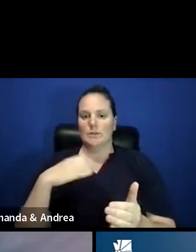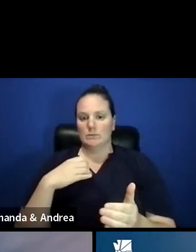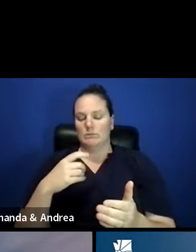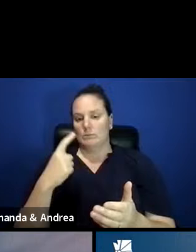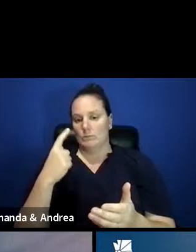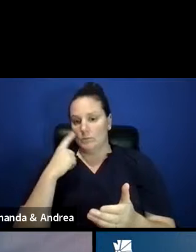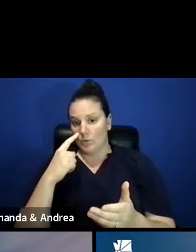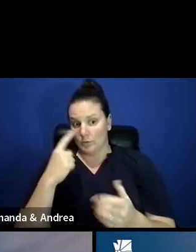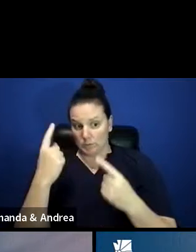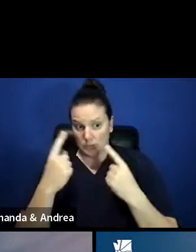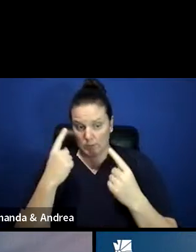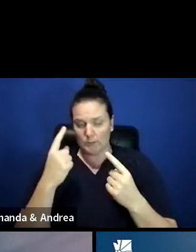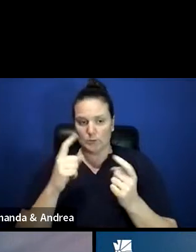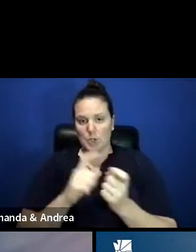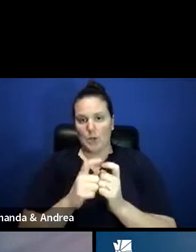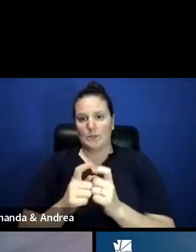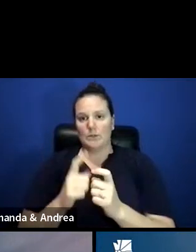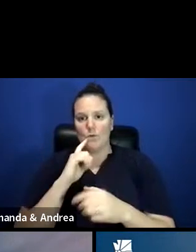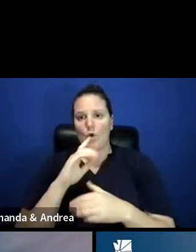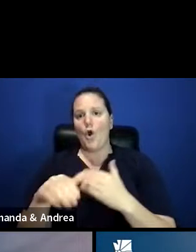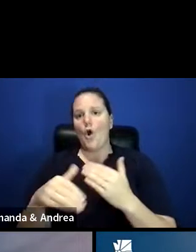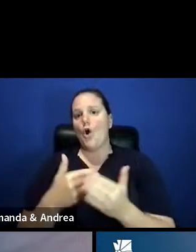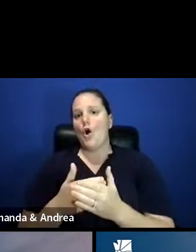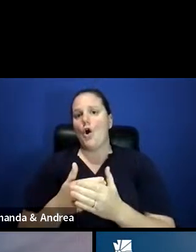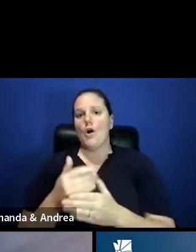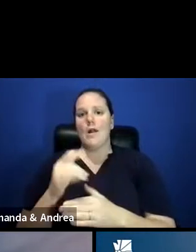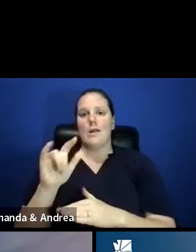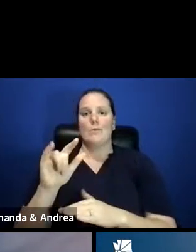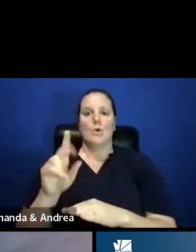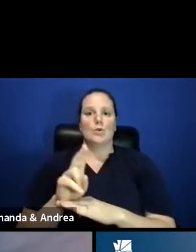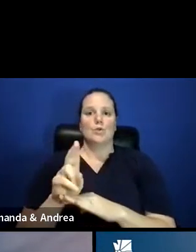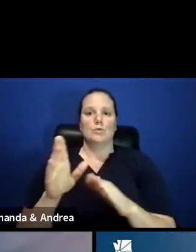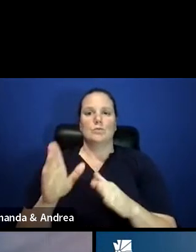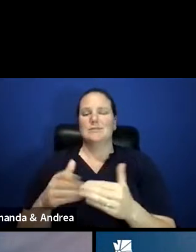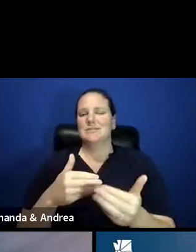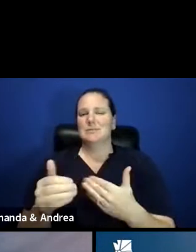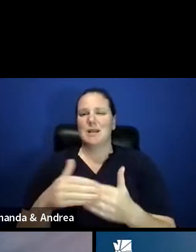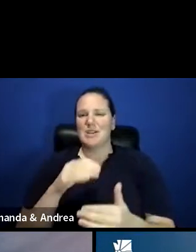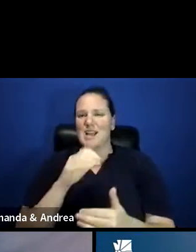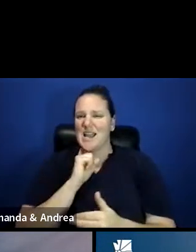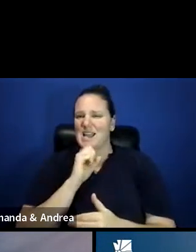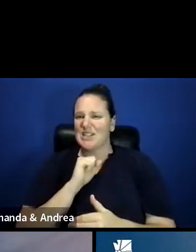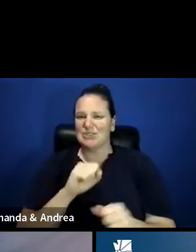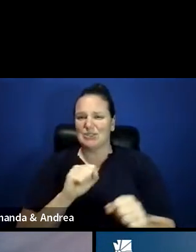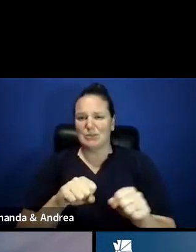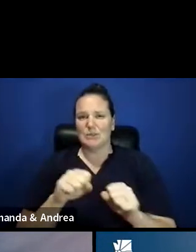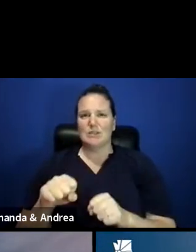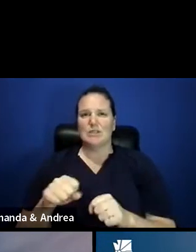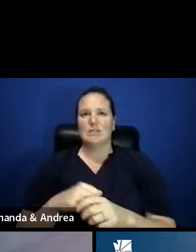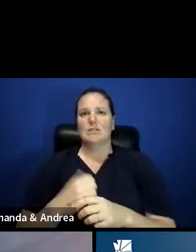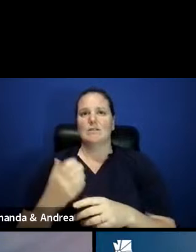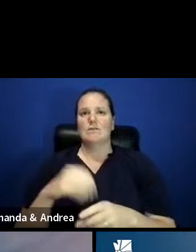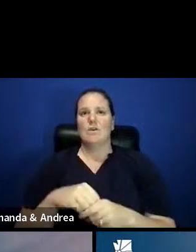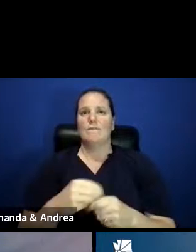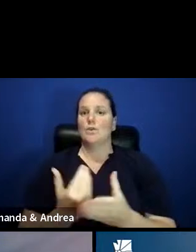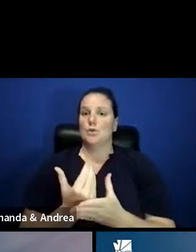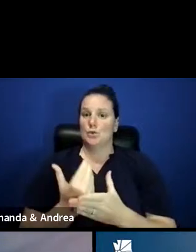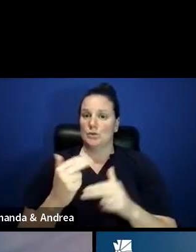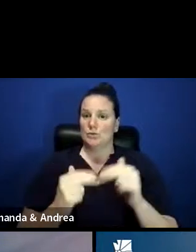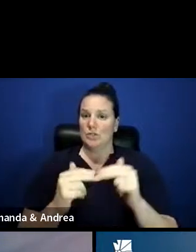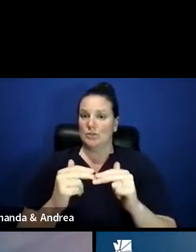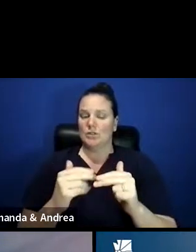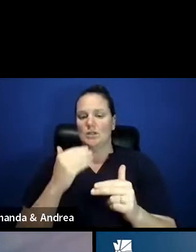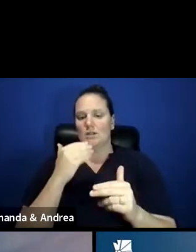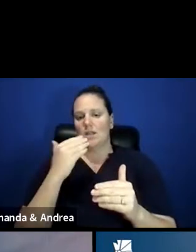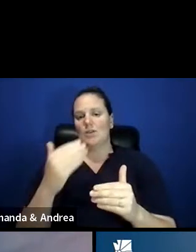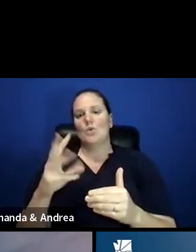and accommodations are made for all airport users, regardless of age or ability, and are factored into planned new construction. Thank you, Walter,